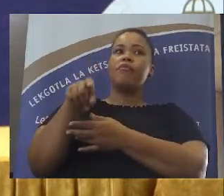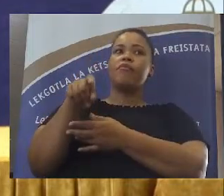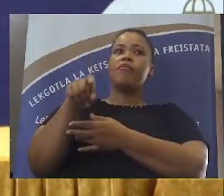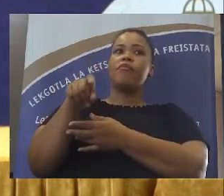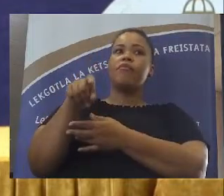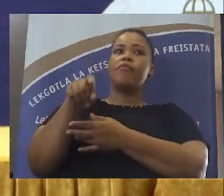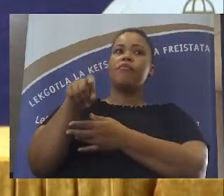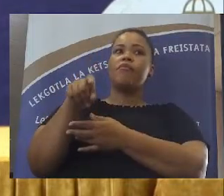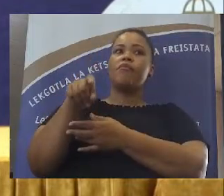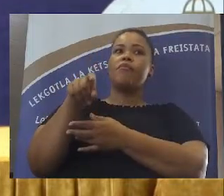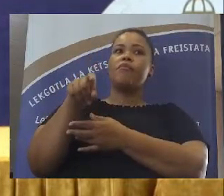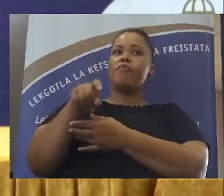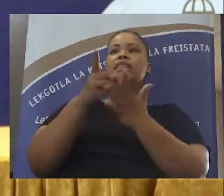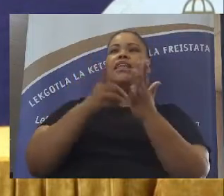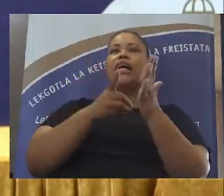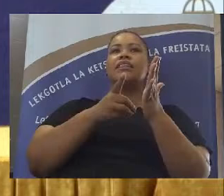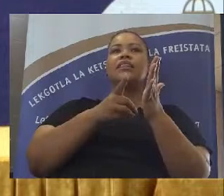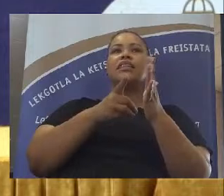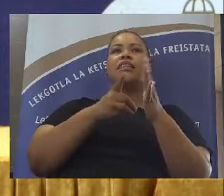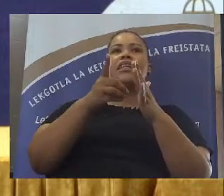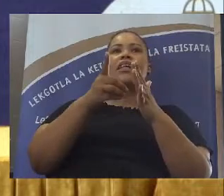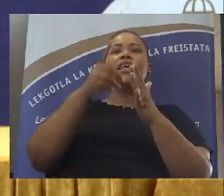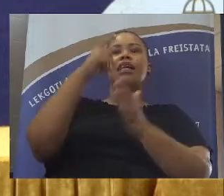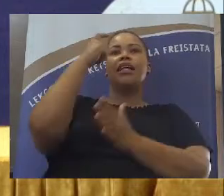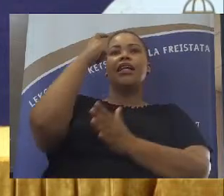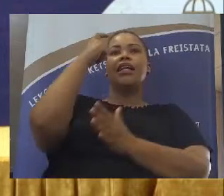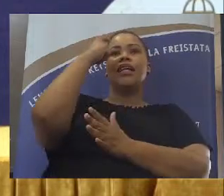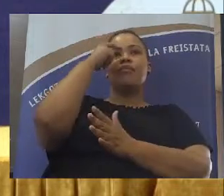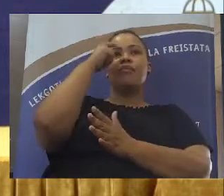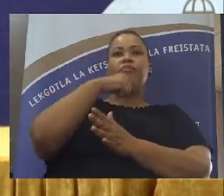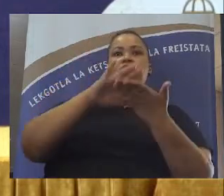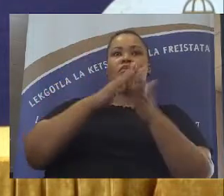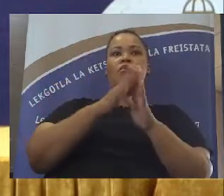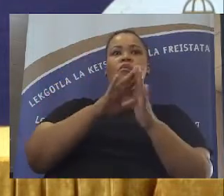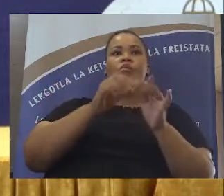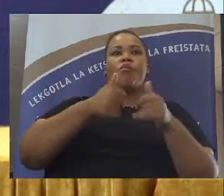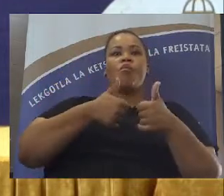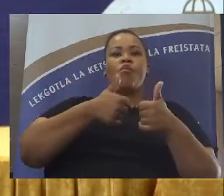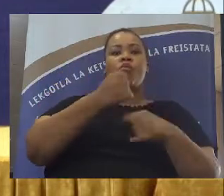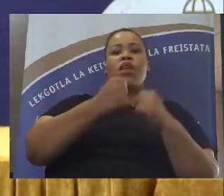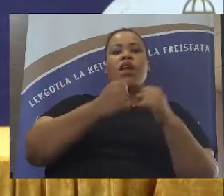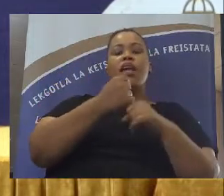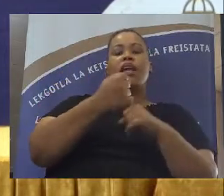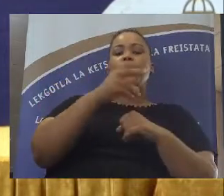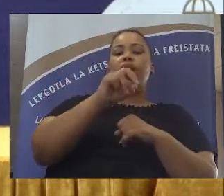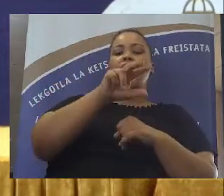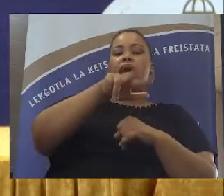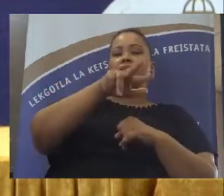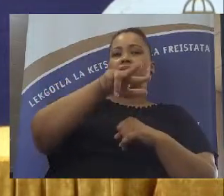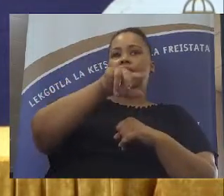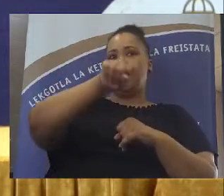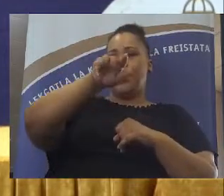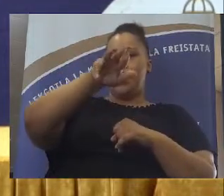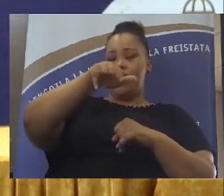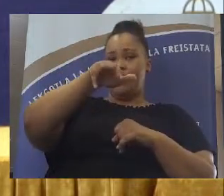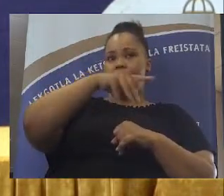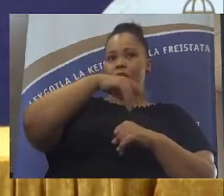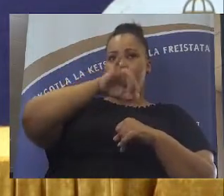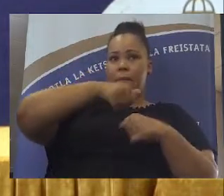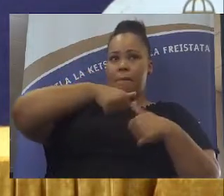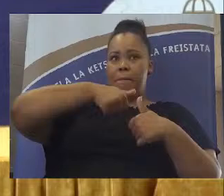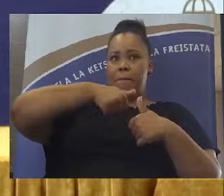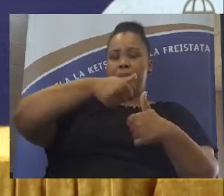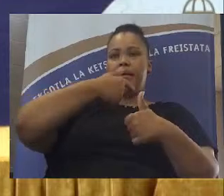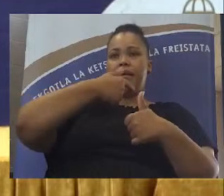thinking. So you go to the community, and we then went back in 2018, 2019, and we said, okay,